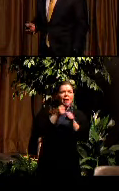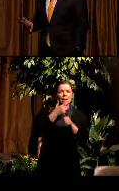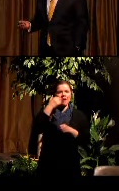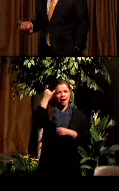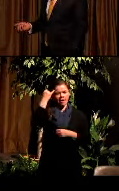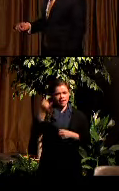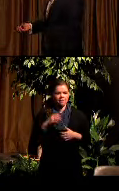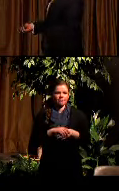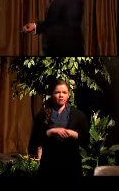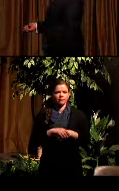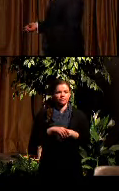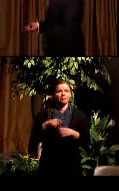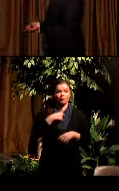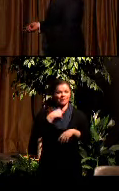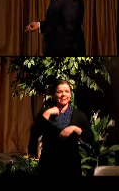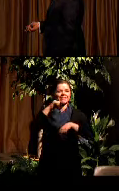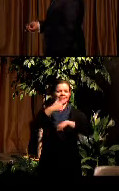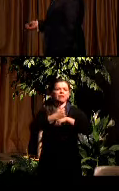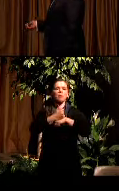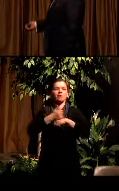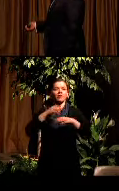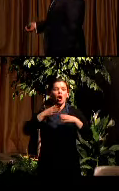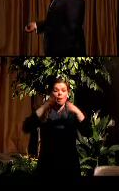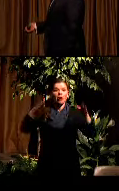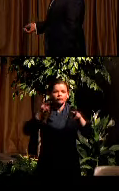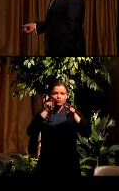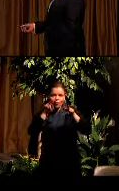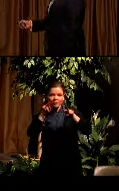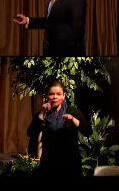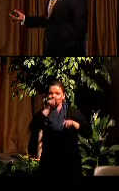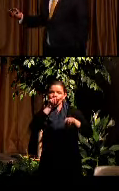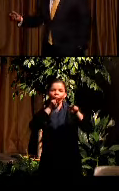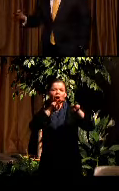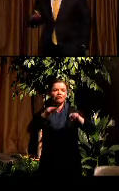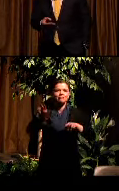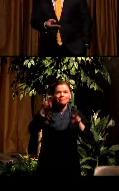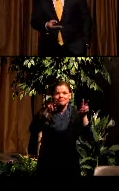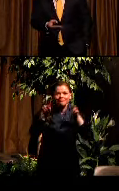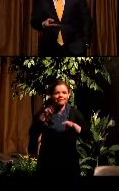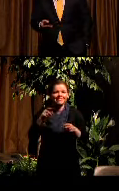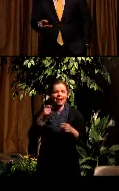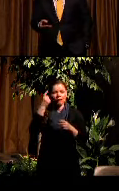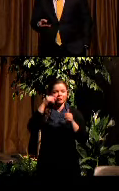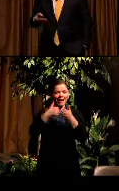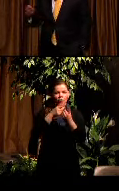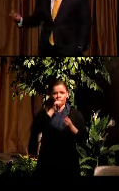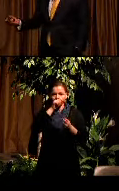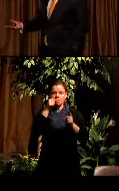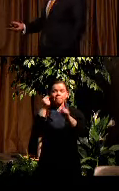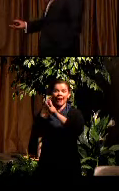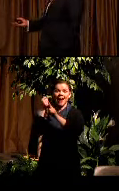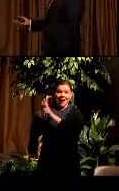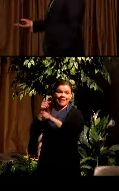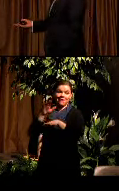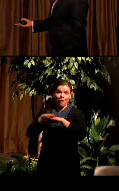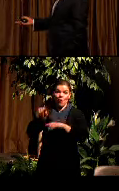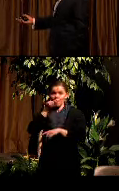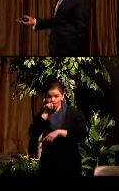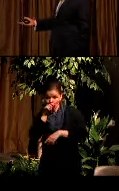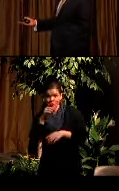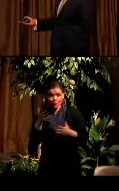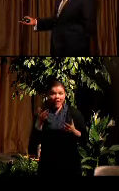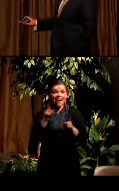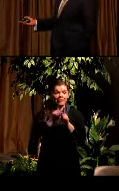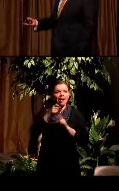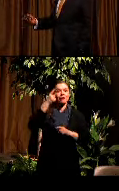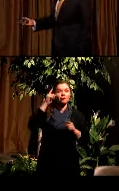urbanization on wildlife. But at the same time, you need to also study the people that live here. So we teach the people, the public,